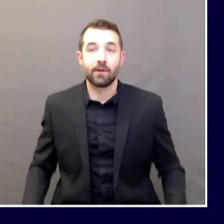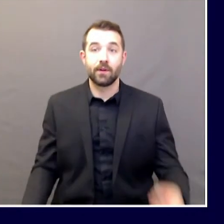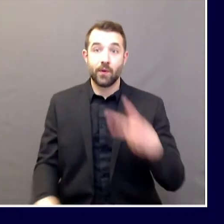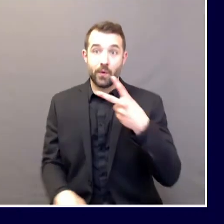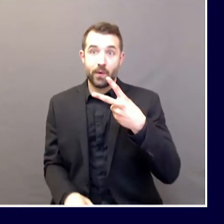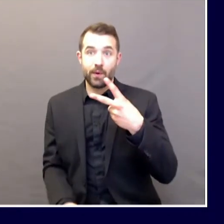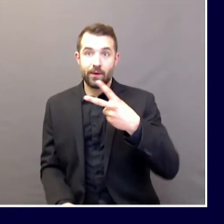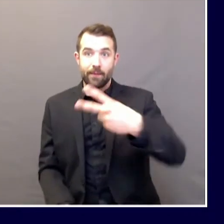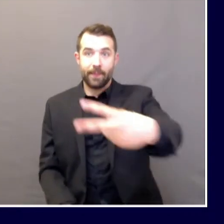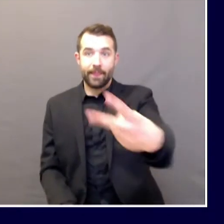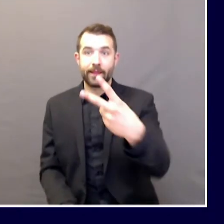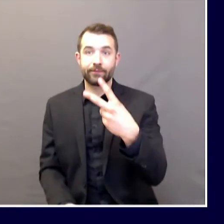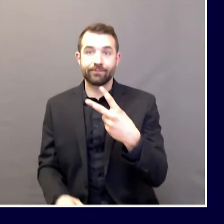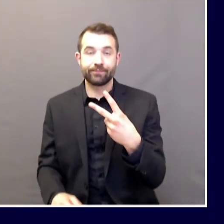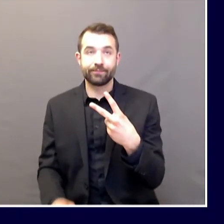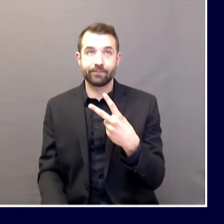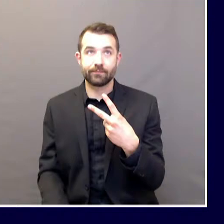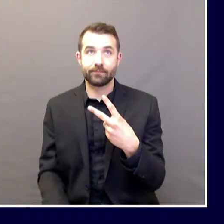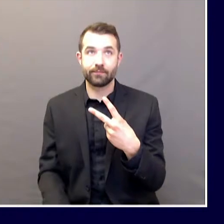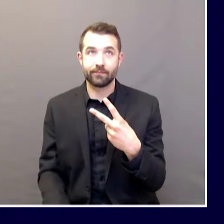those 50 to 59.